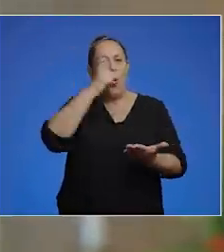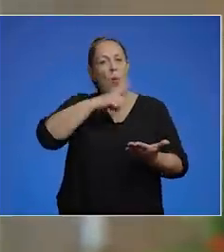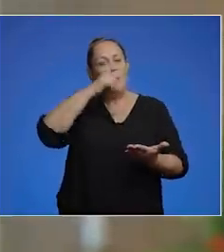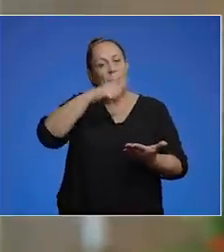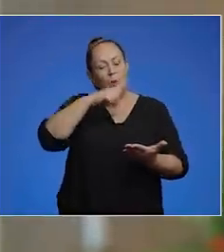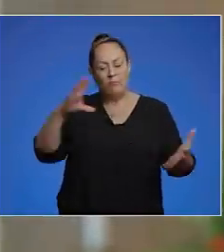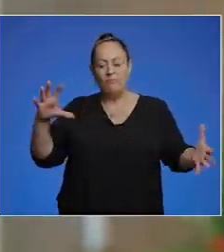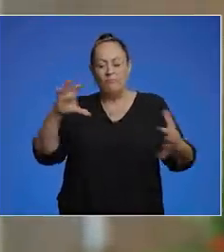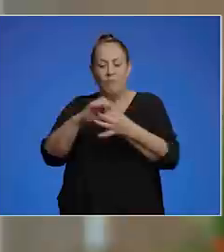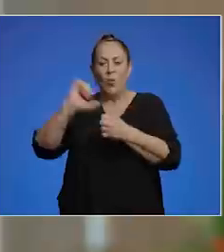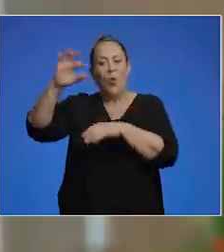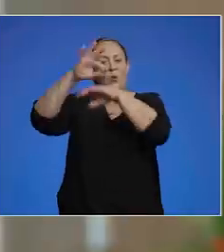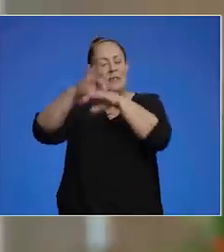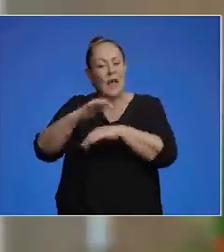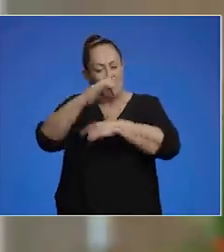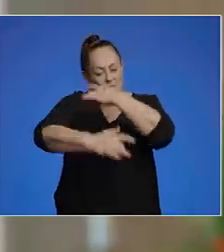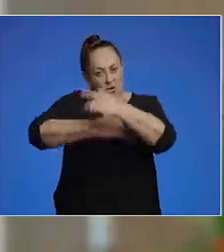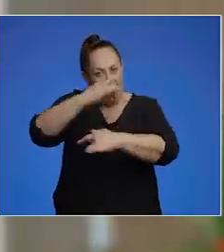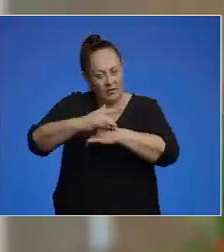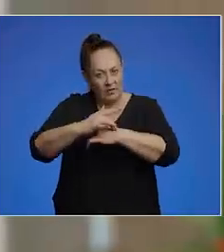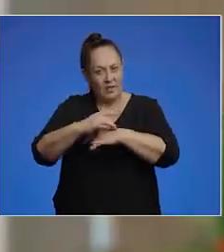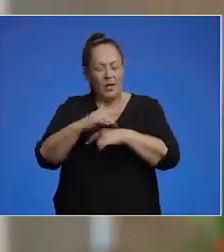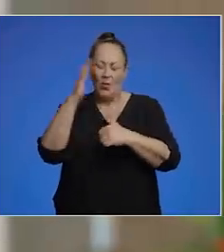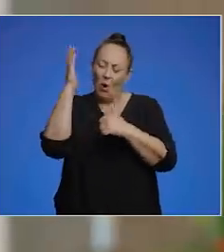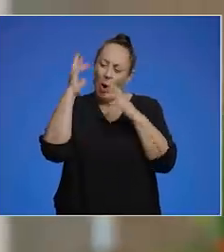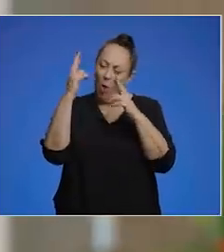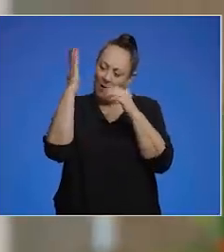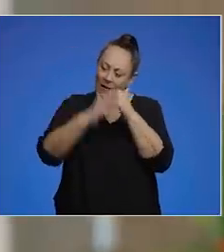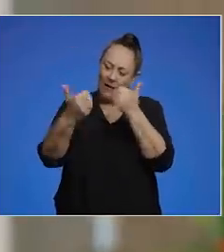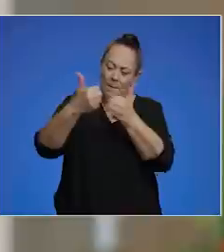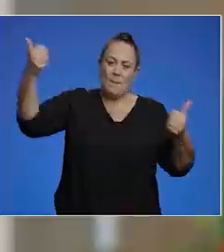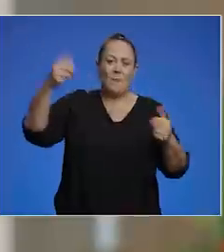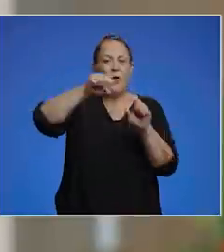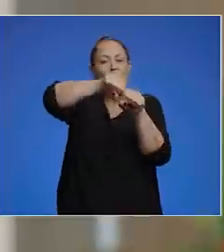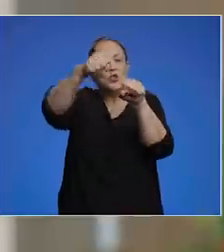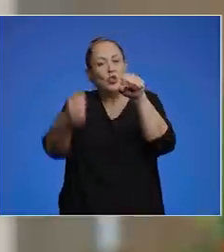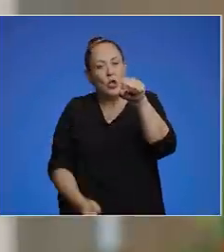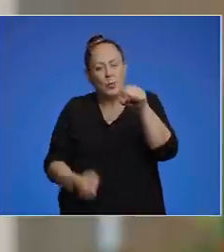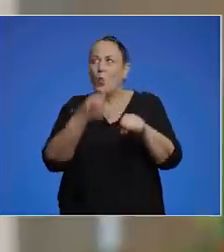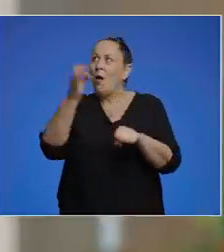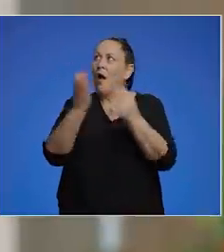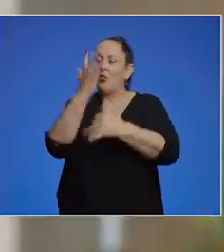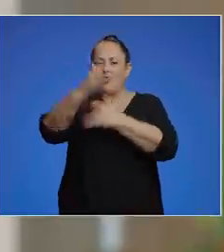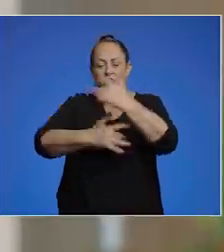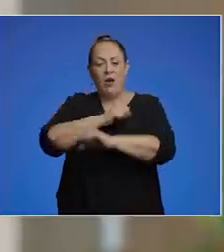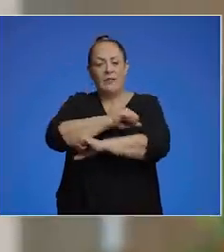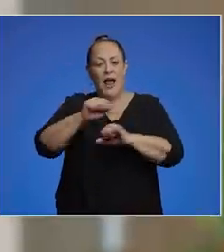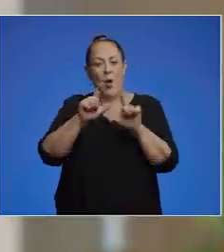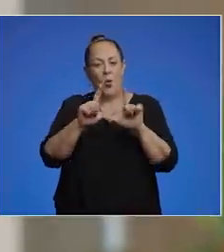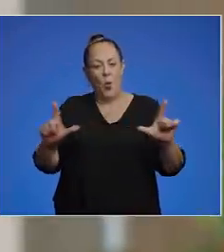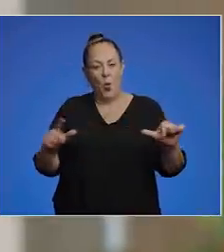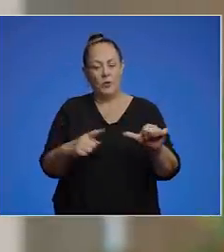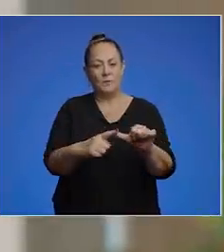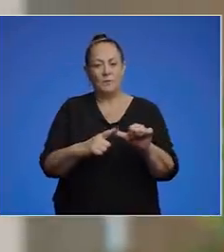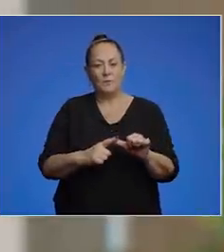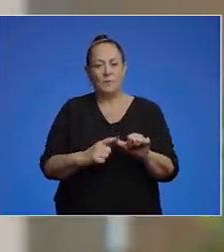entrusted your people into the hands of Christ, your Son. May we never become separated from Jesus, our Shepherd. We ask this through